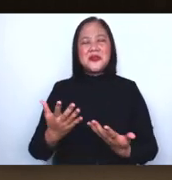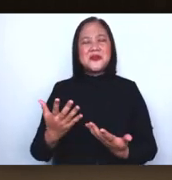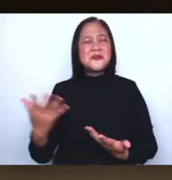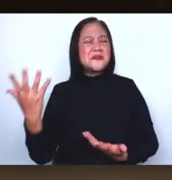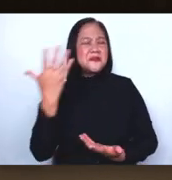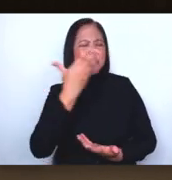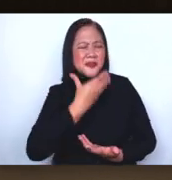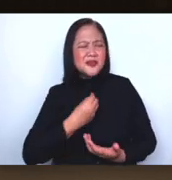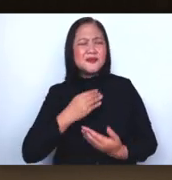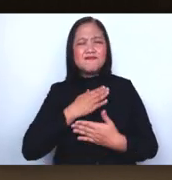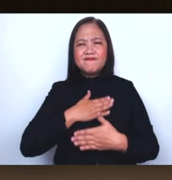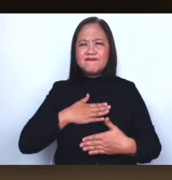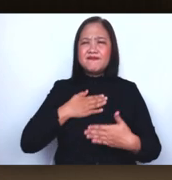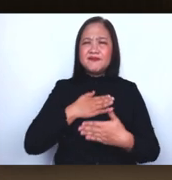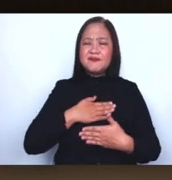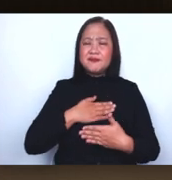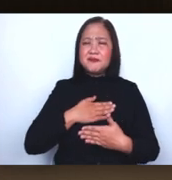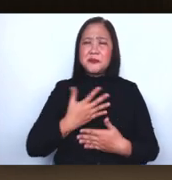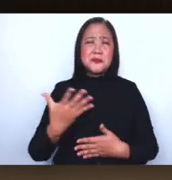Pleasant,